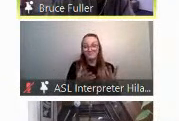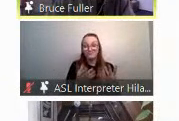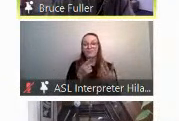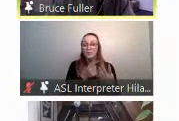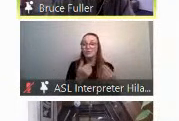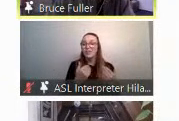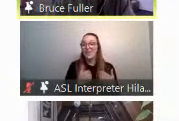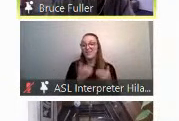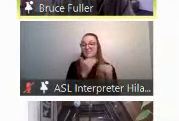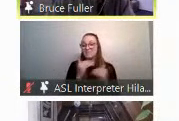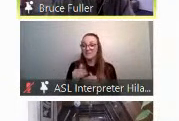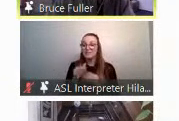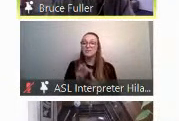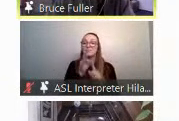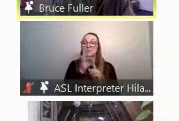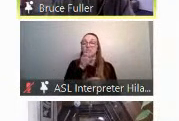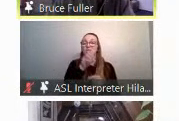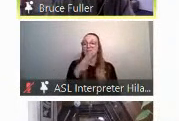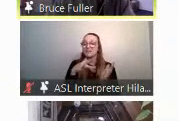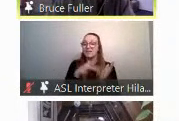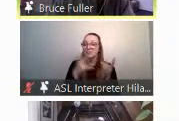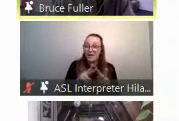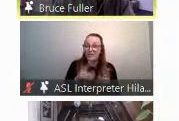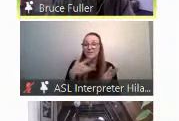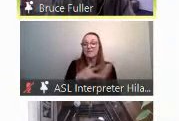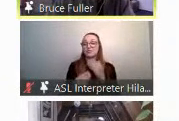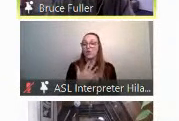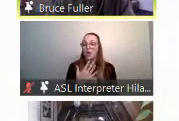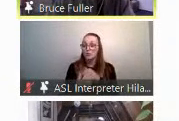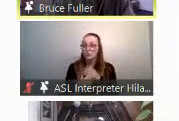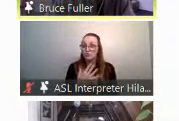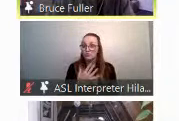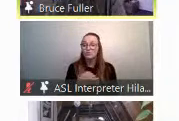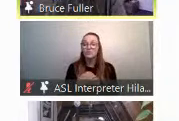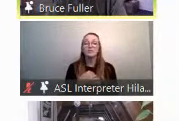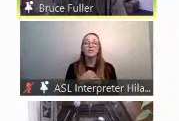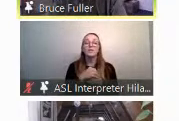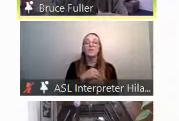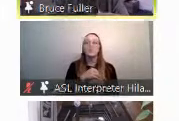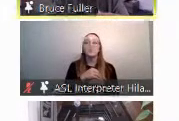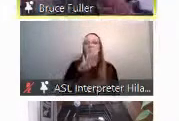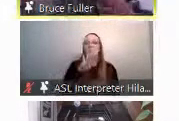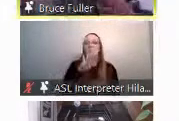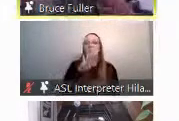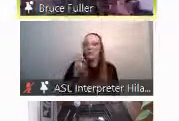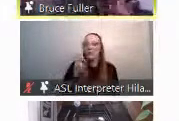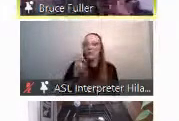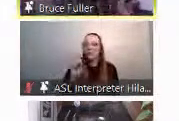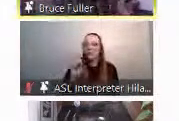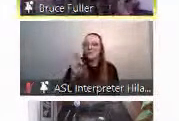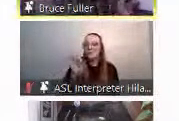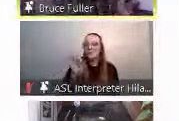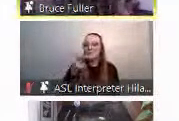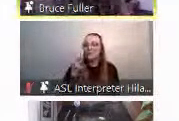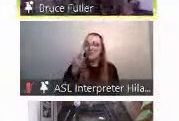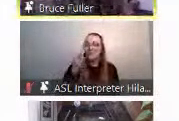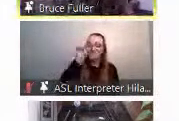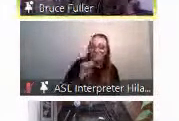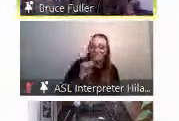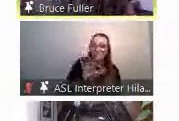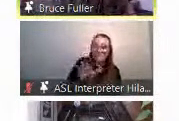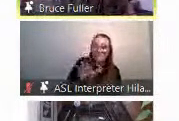Central Valley, the Central Coast, south of Bakersfield, north of LA. These are communities